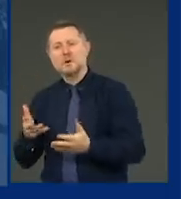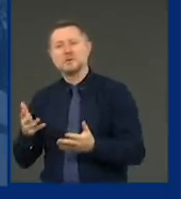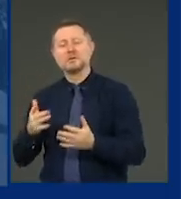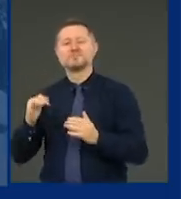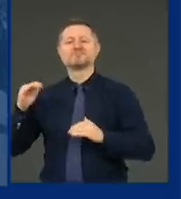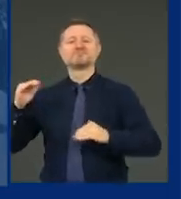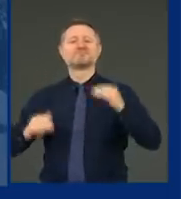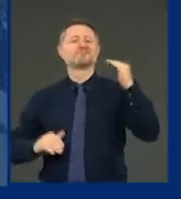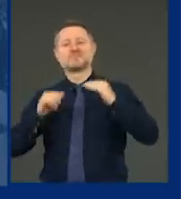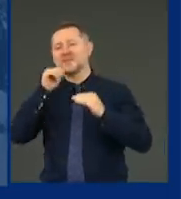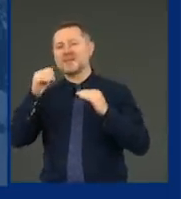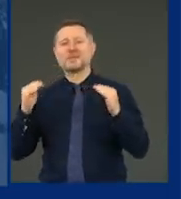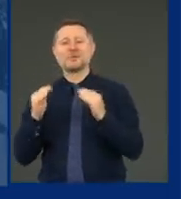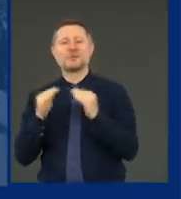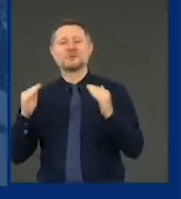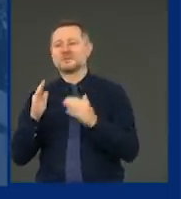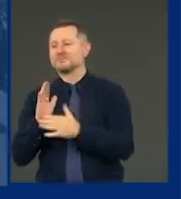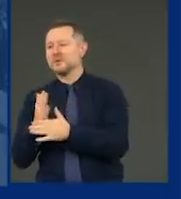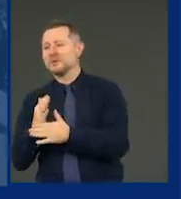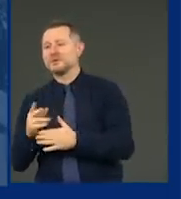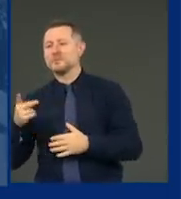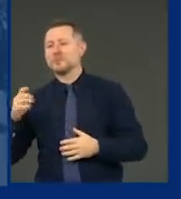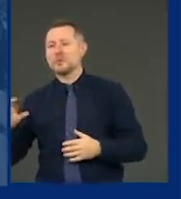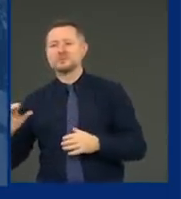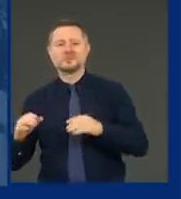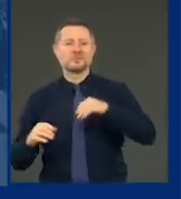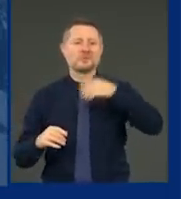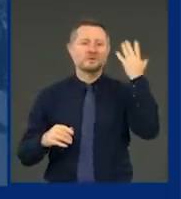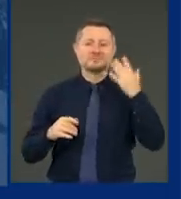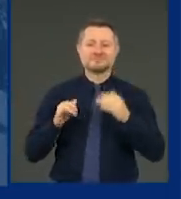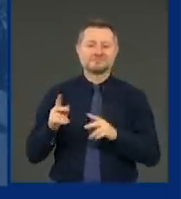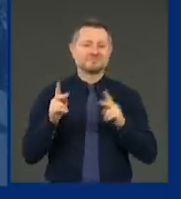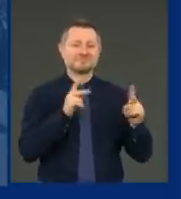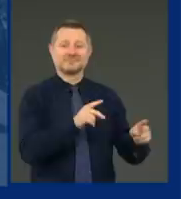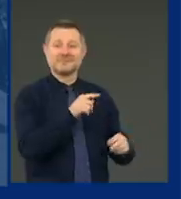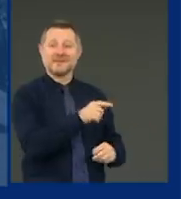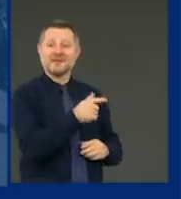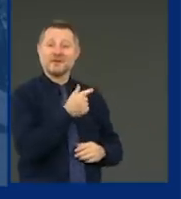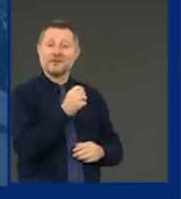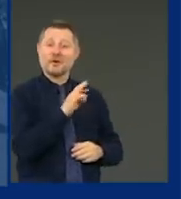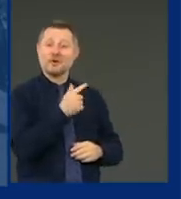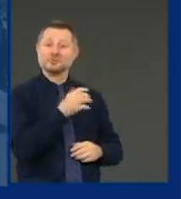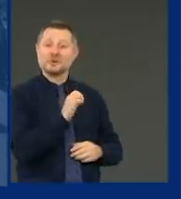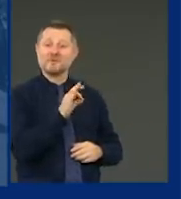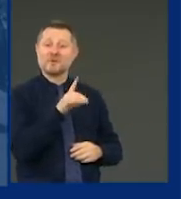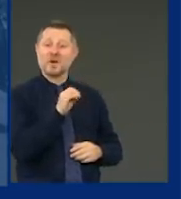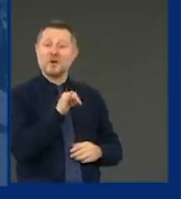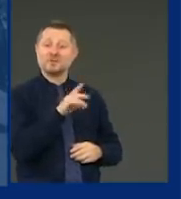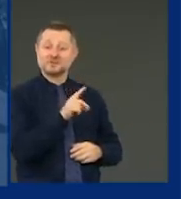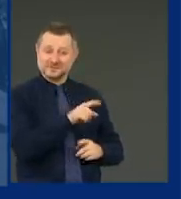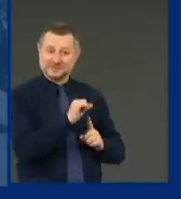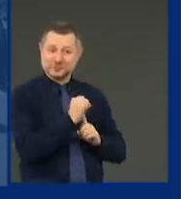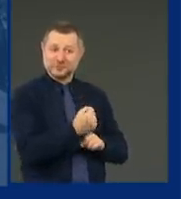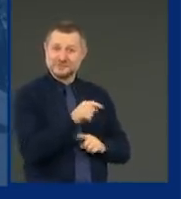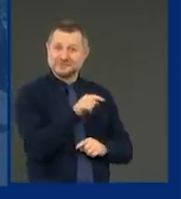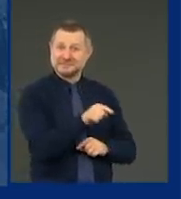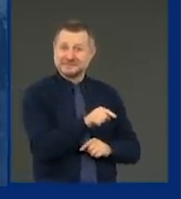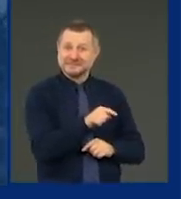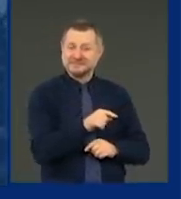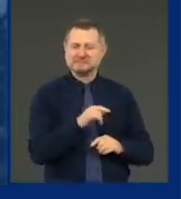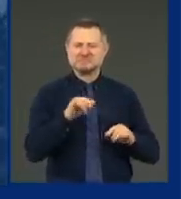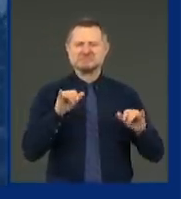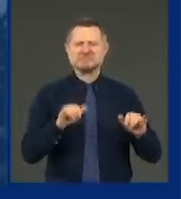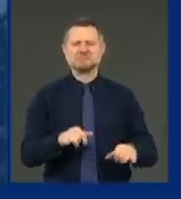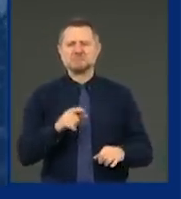level. And then the George Floyd situation, which gets at the inequality and discrimination in the